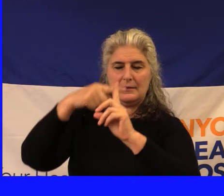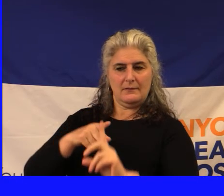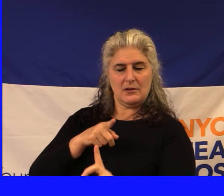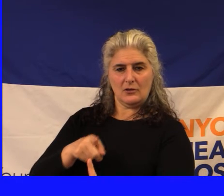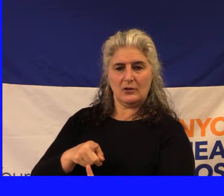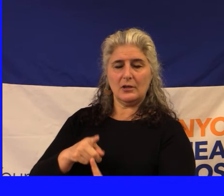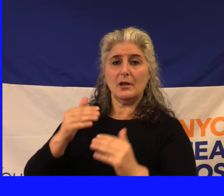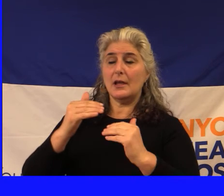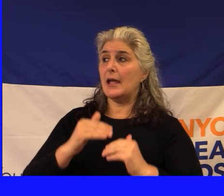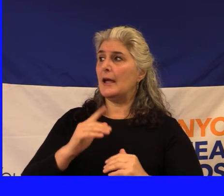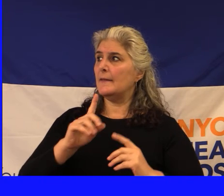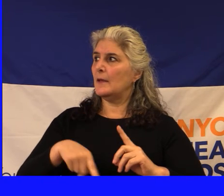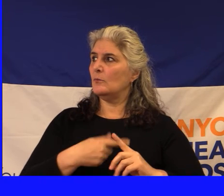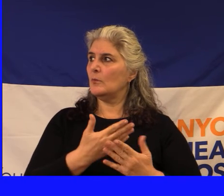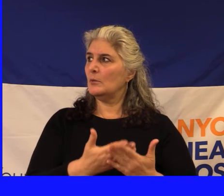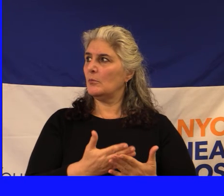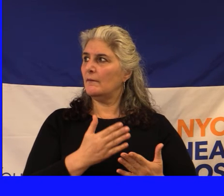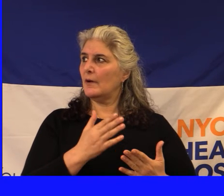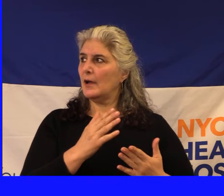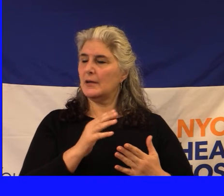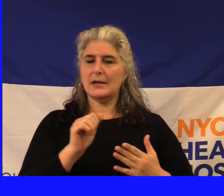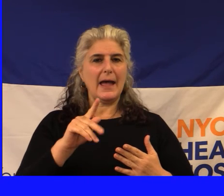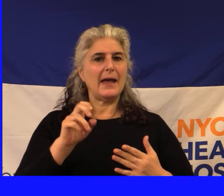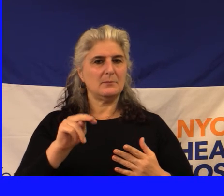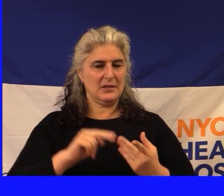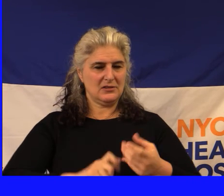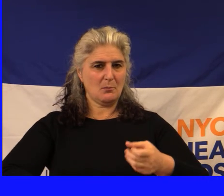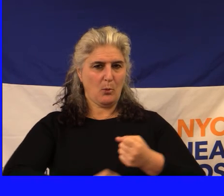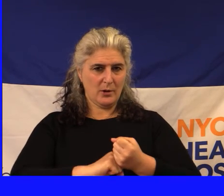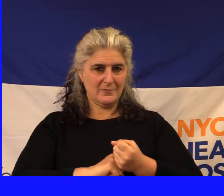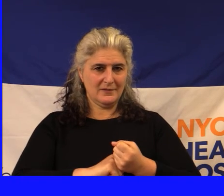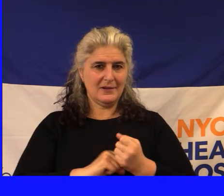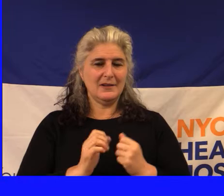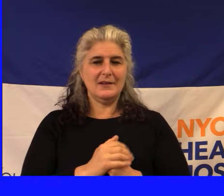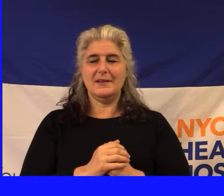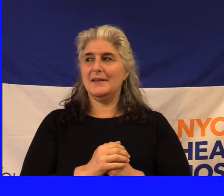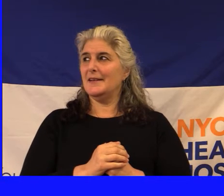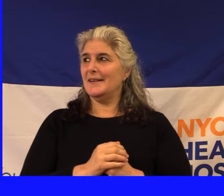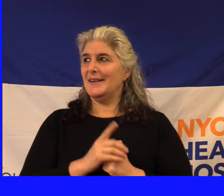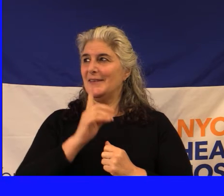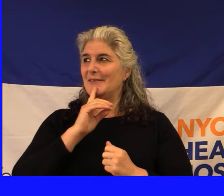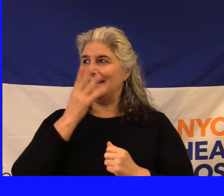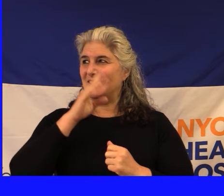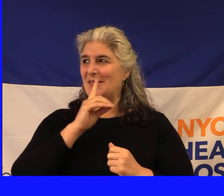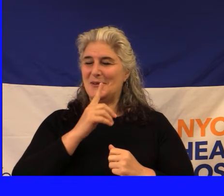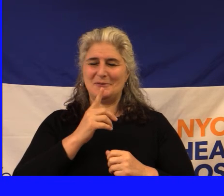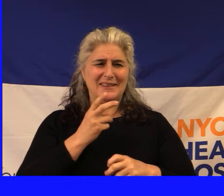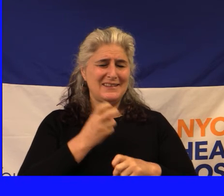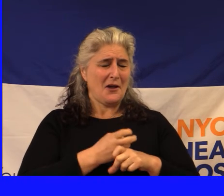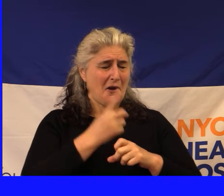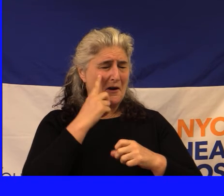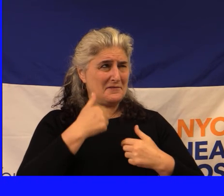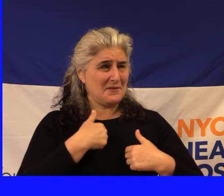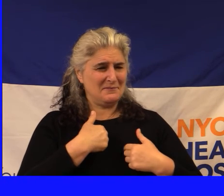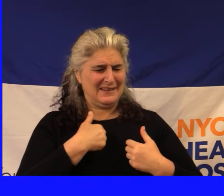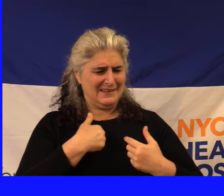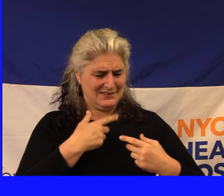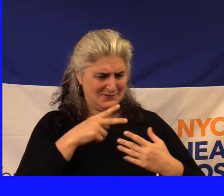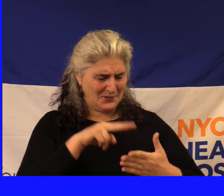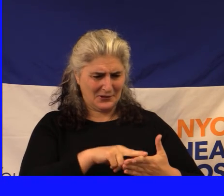support that we're providing. It's challenging to me. I can't read the slides because I'm talking over them. But we invest our